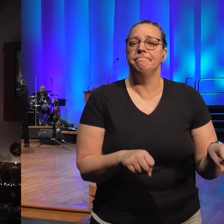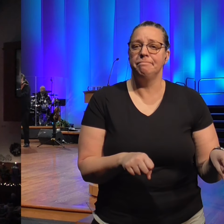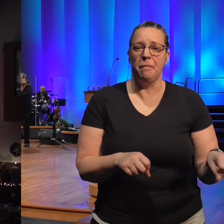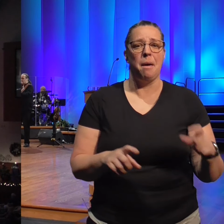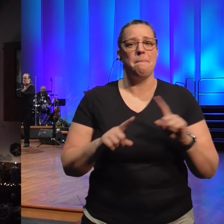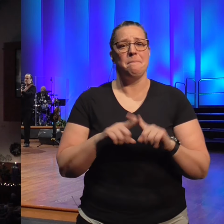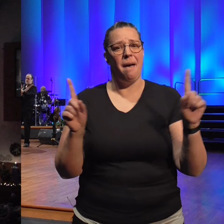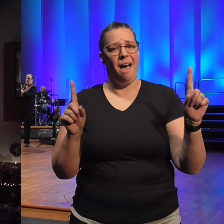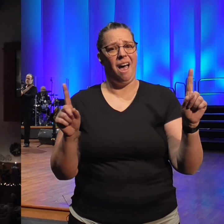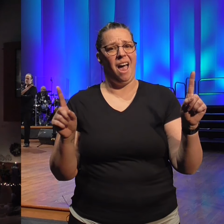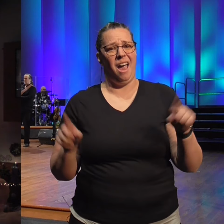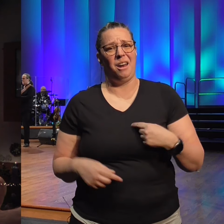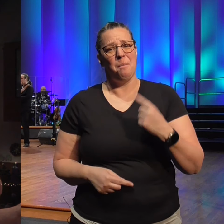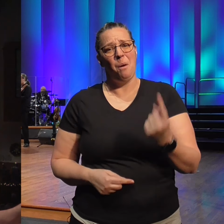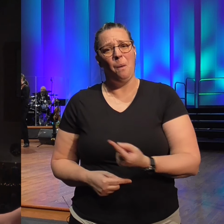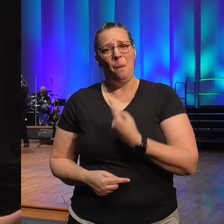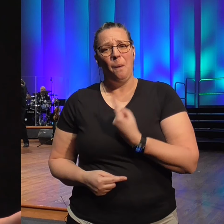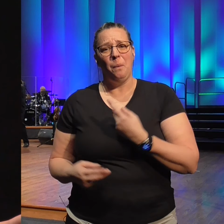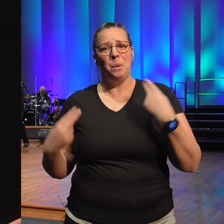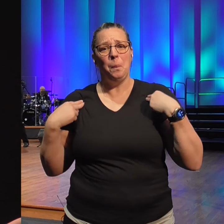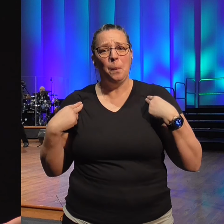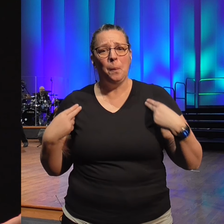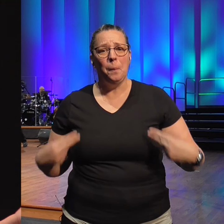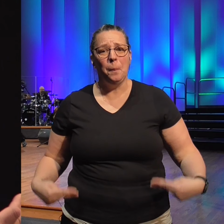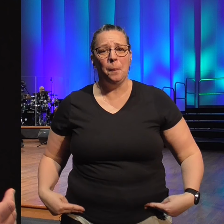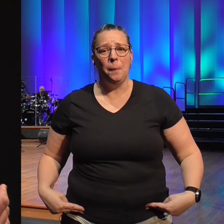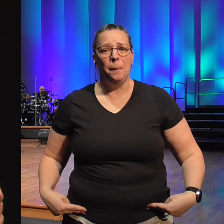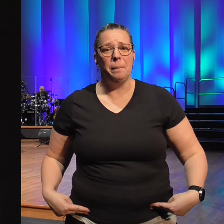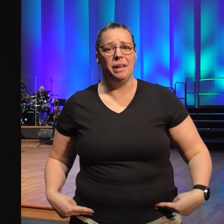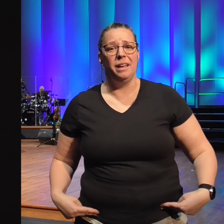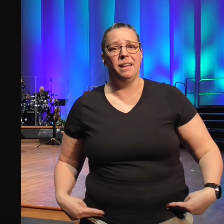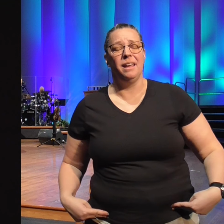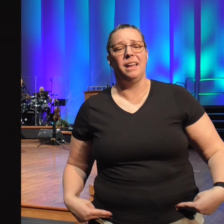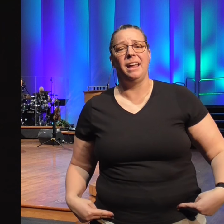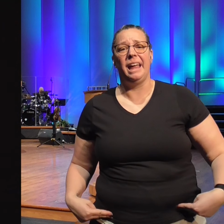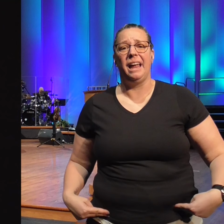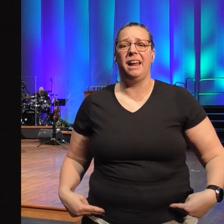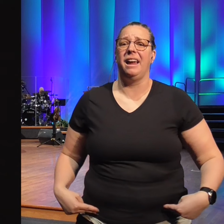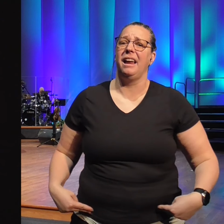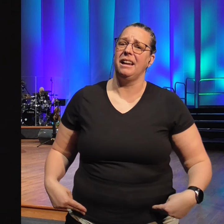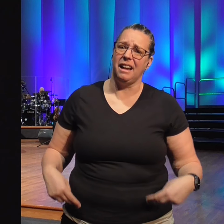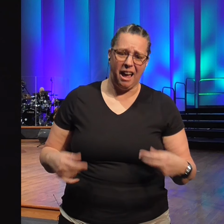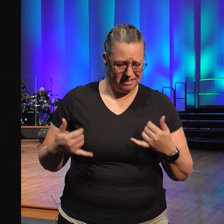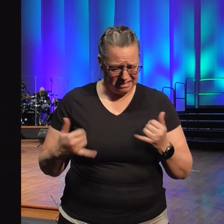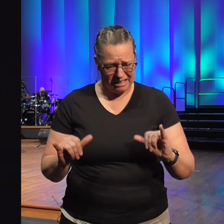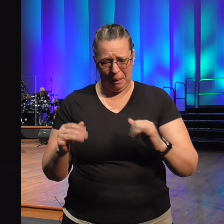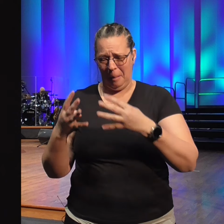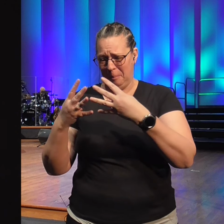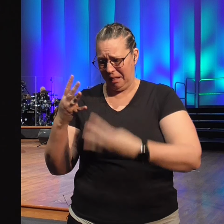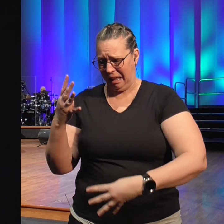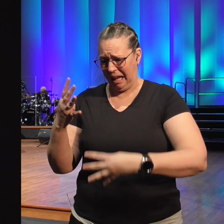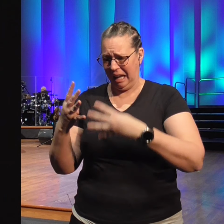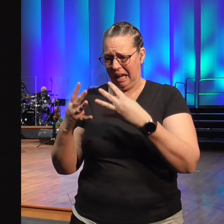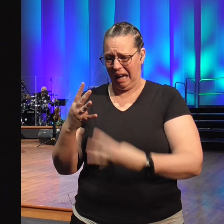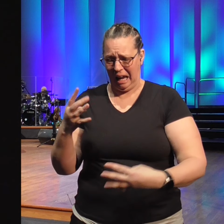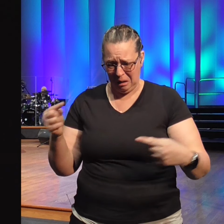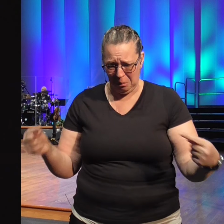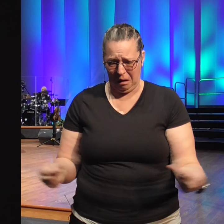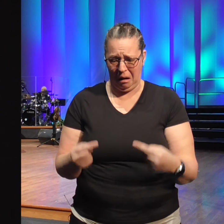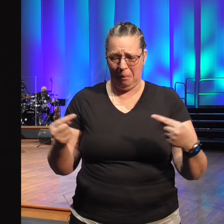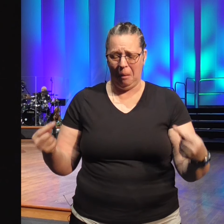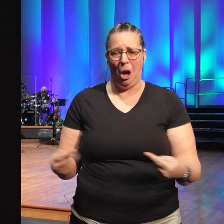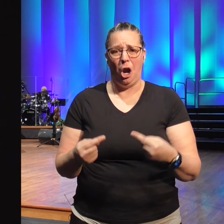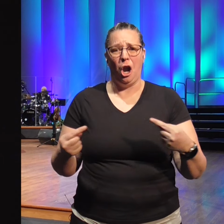But I'm only human, and I bleed when I fall down.